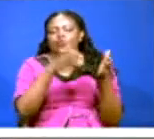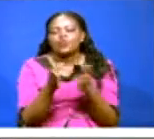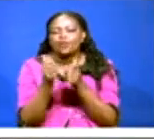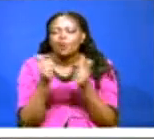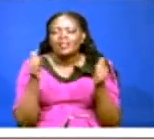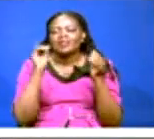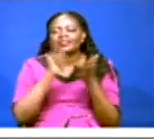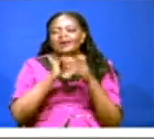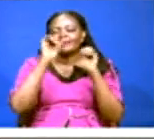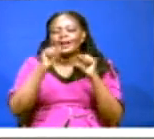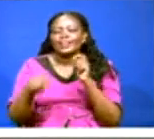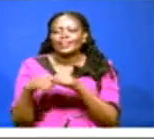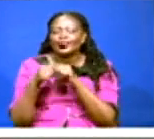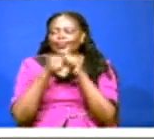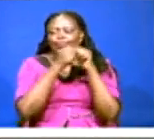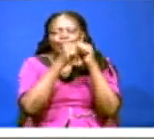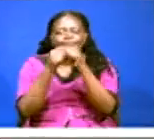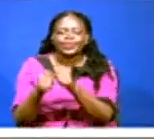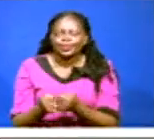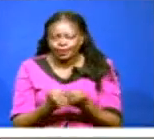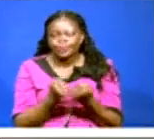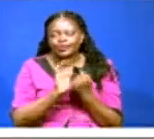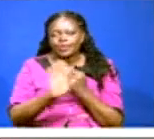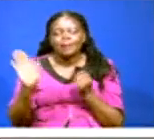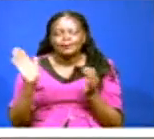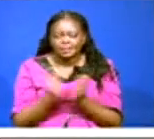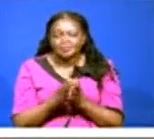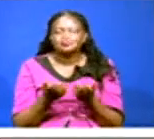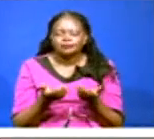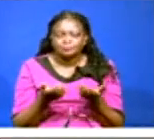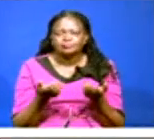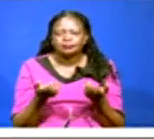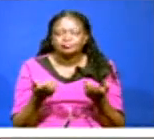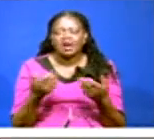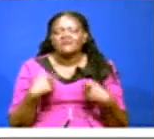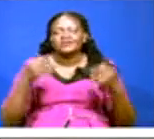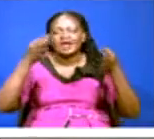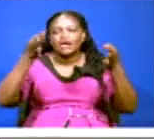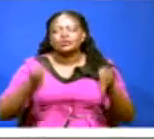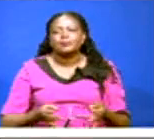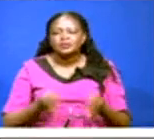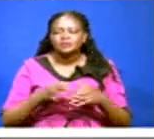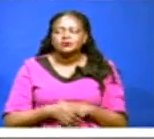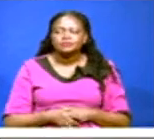capable of disrupting them and enforcing accountability.